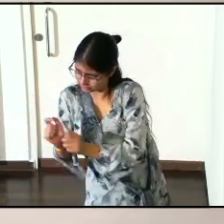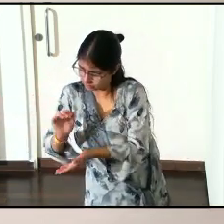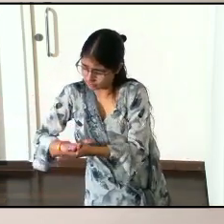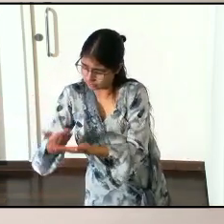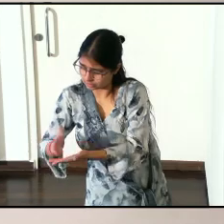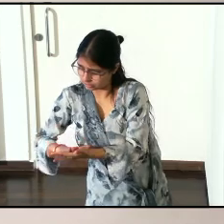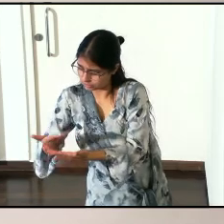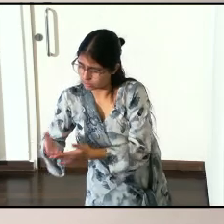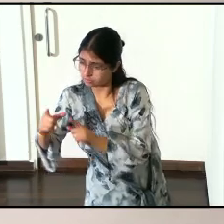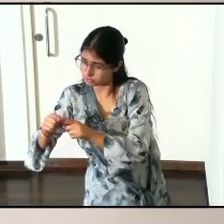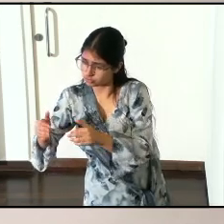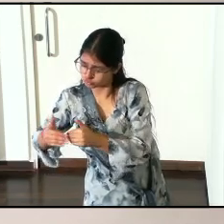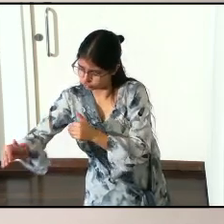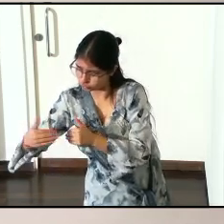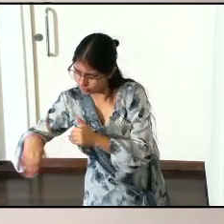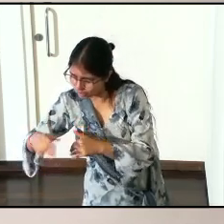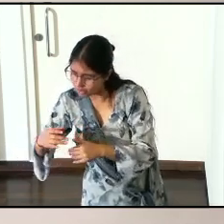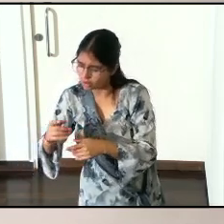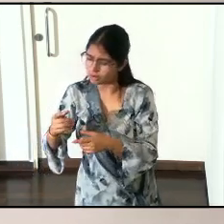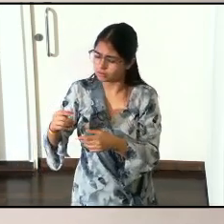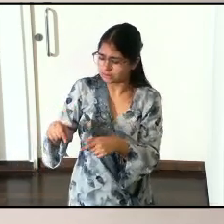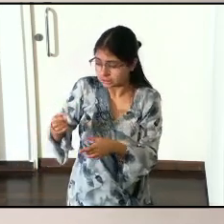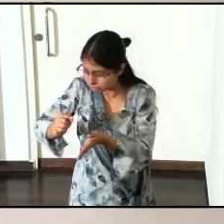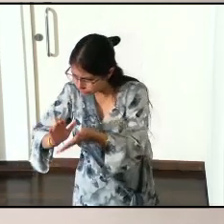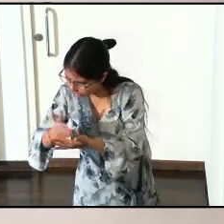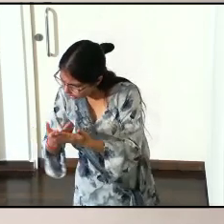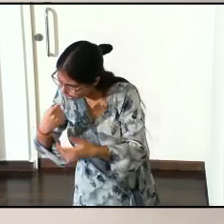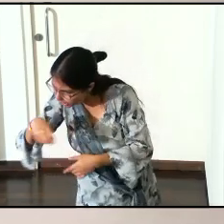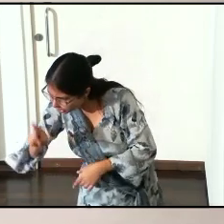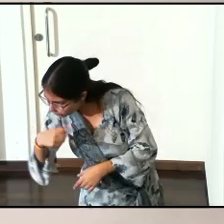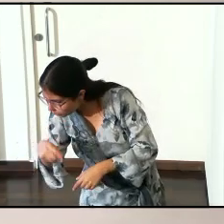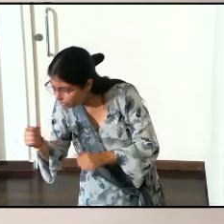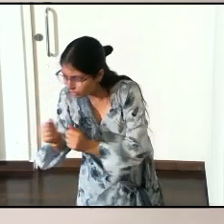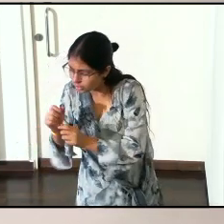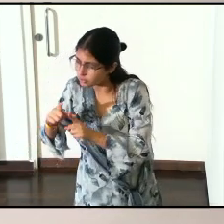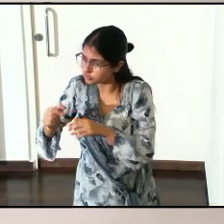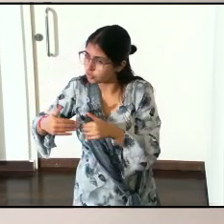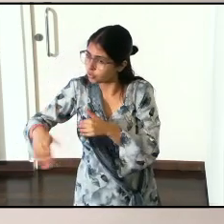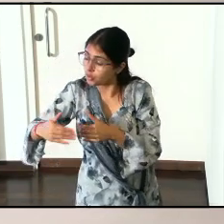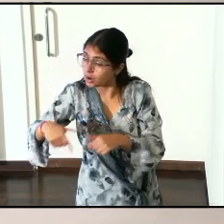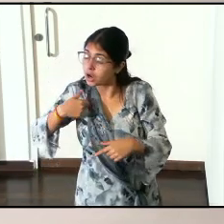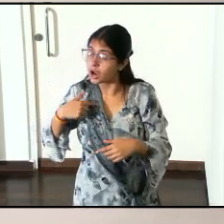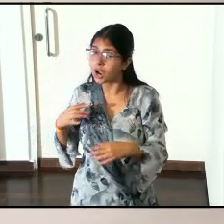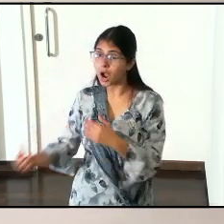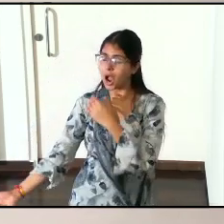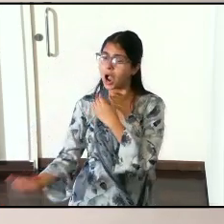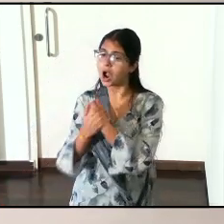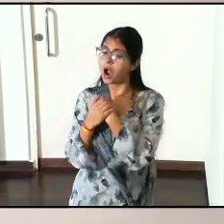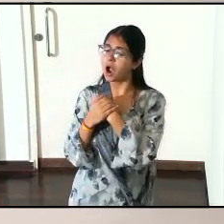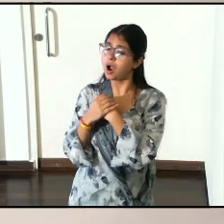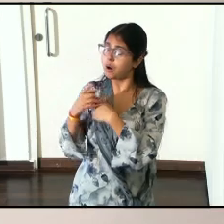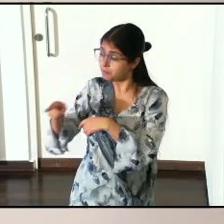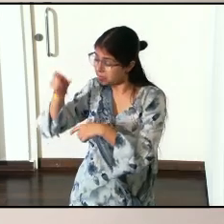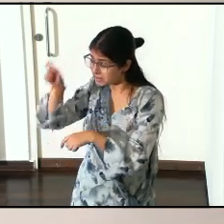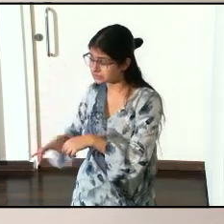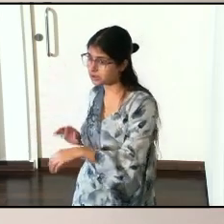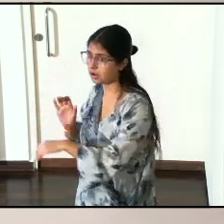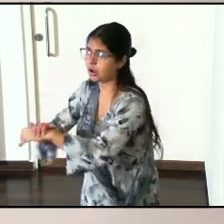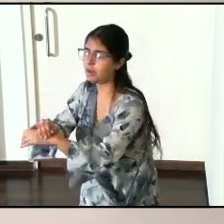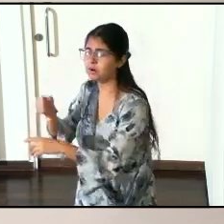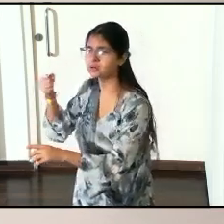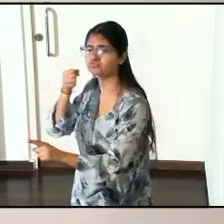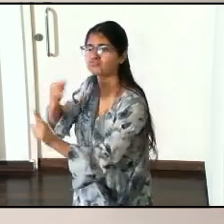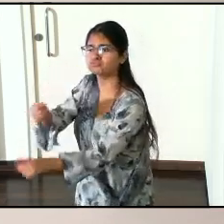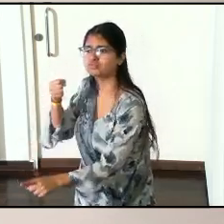Clearly the translation wasn't correct, and those of us who went to stick it almost got chased out and beaten because it was doing